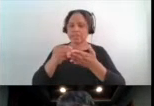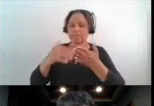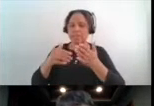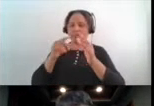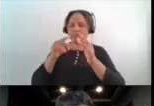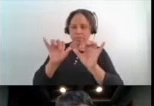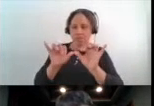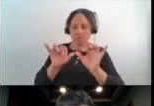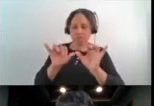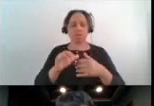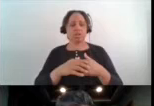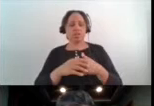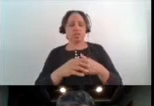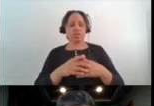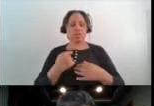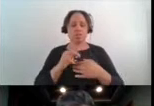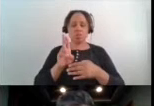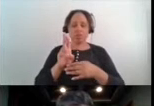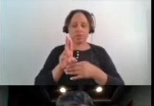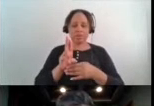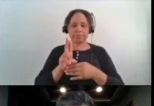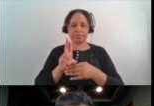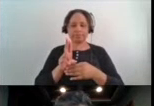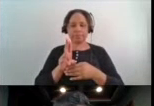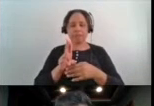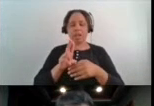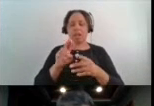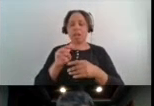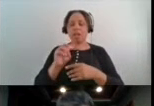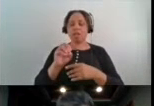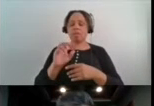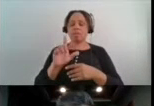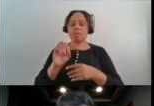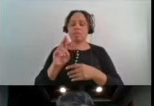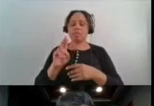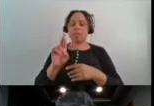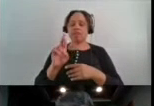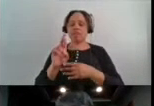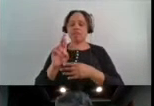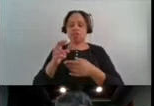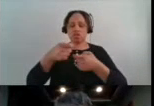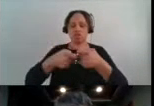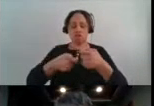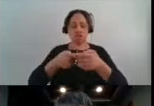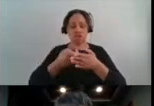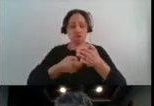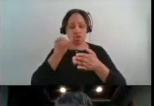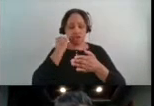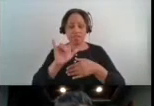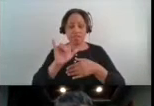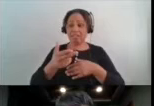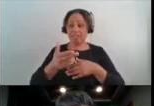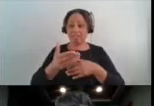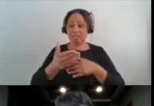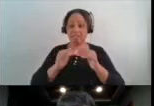and molecular size as garbage is. And if that level is high in your blood tested by a blood test, then